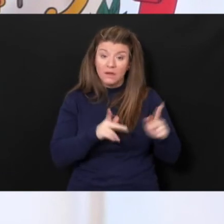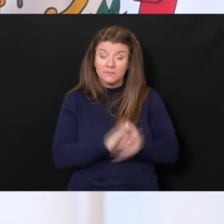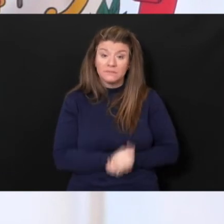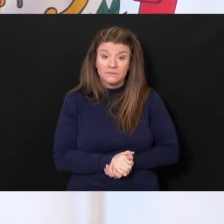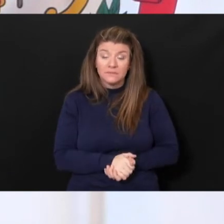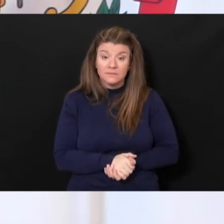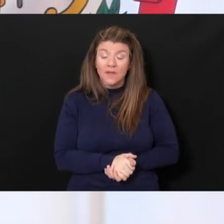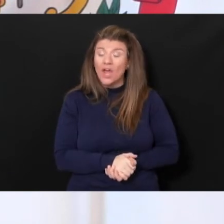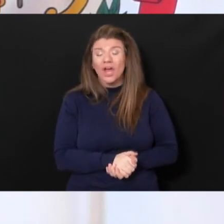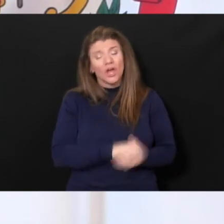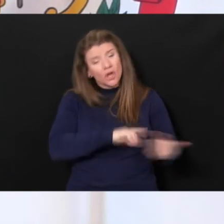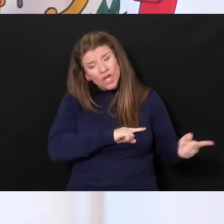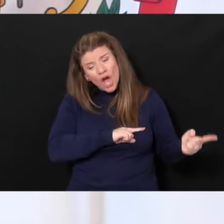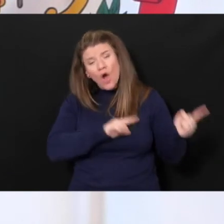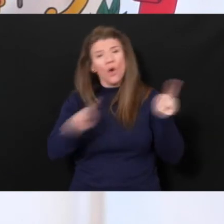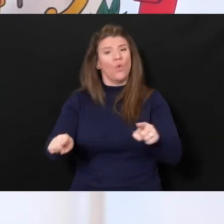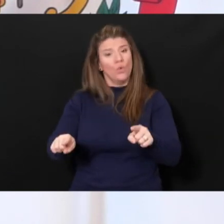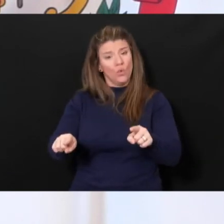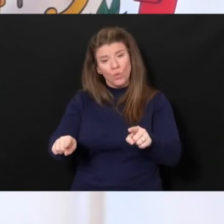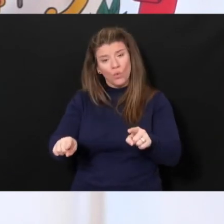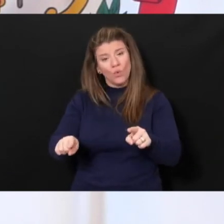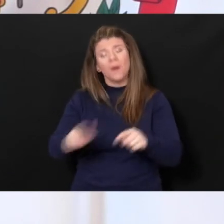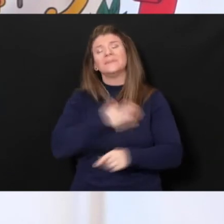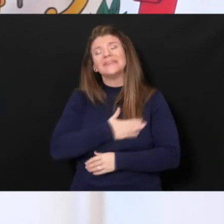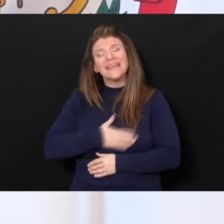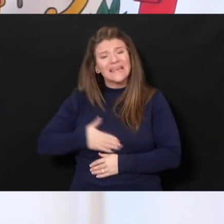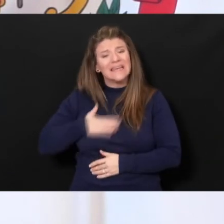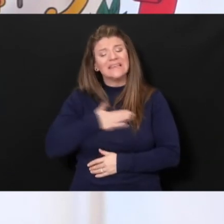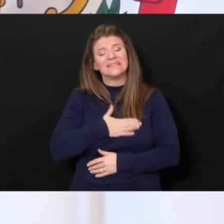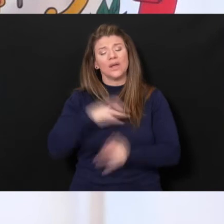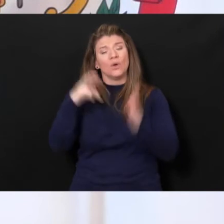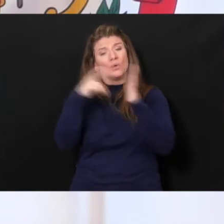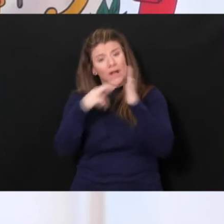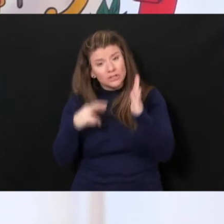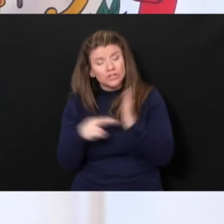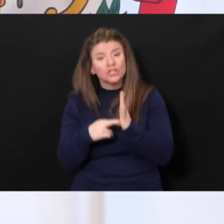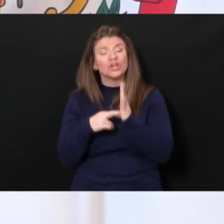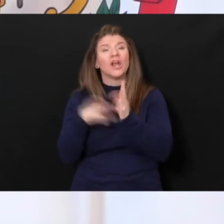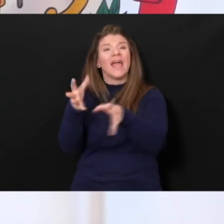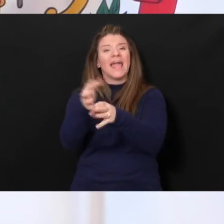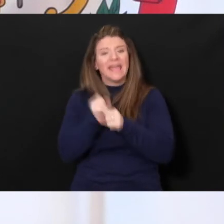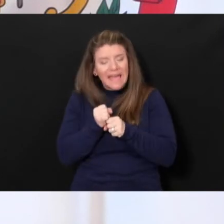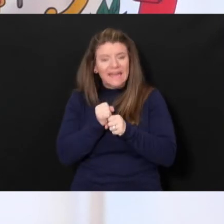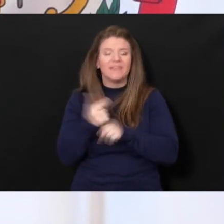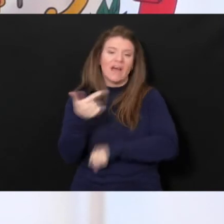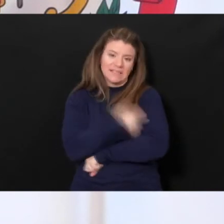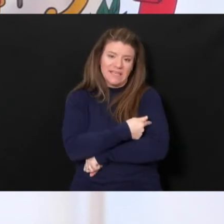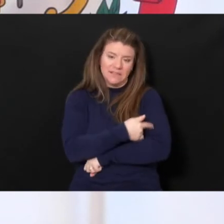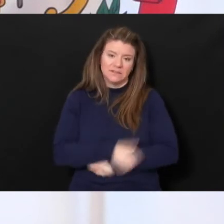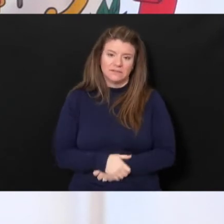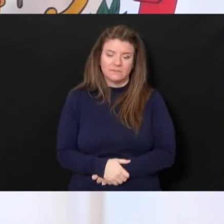get your absolutely register and get your vaccine.